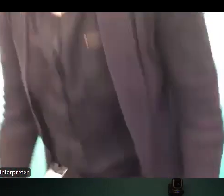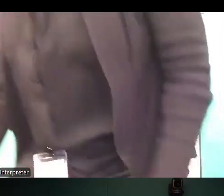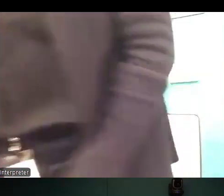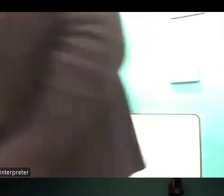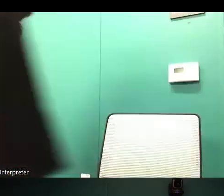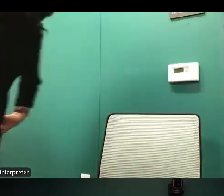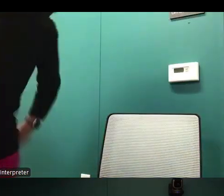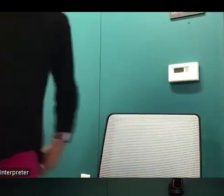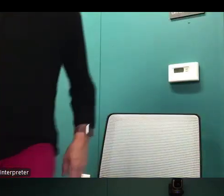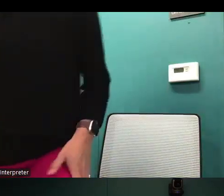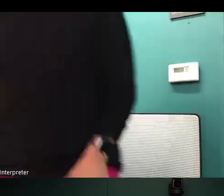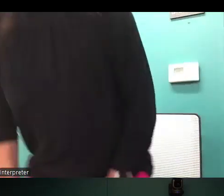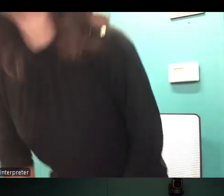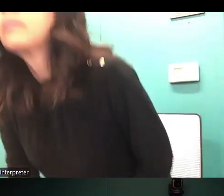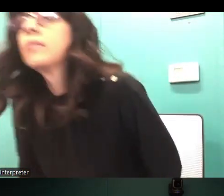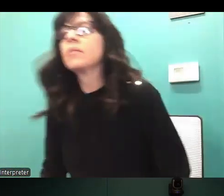I feel like those should be on the green one.